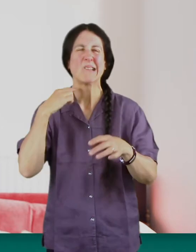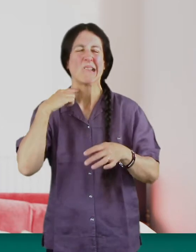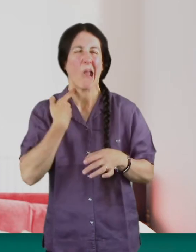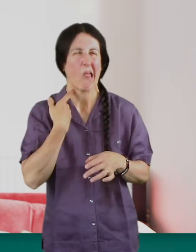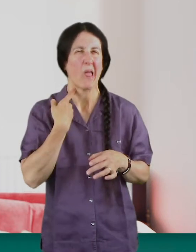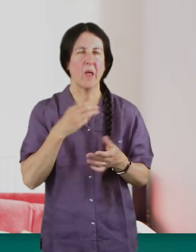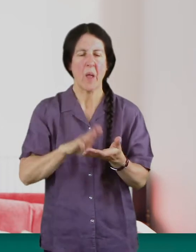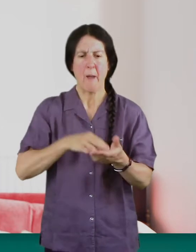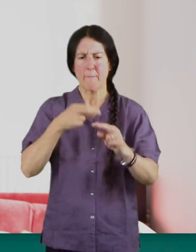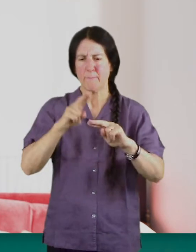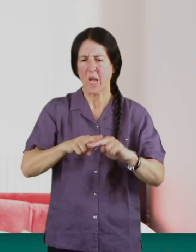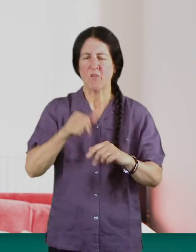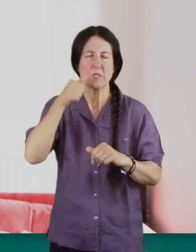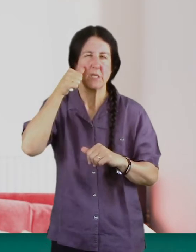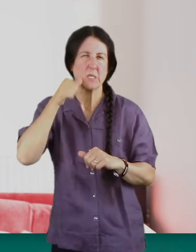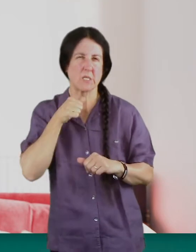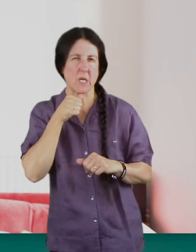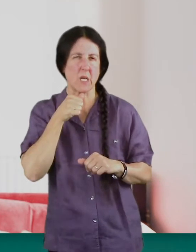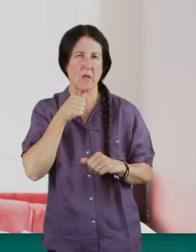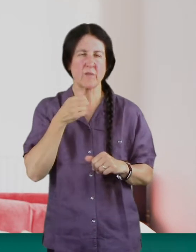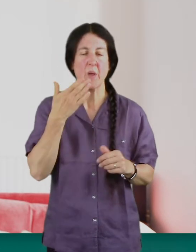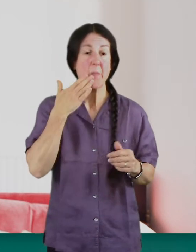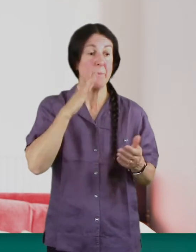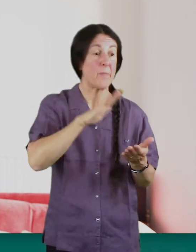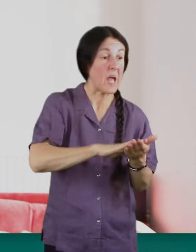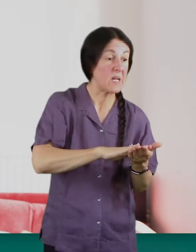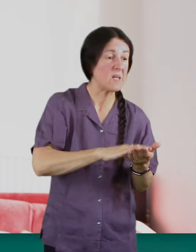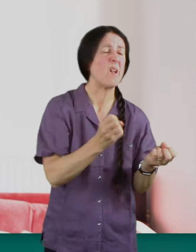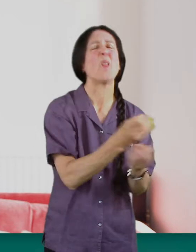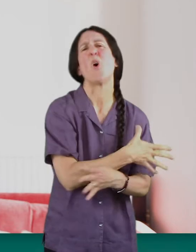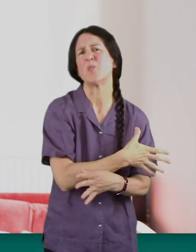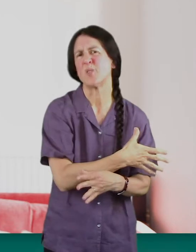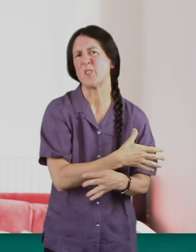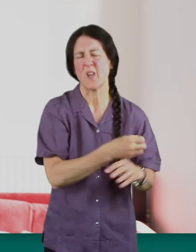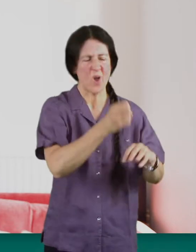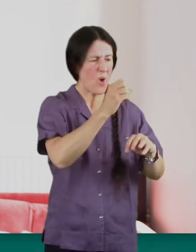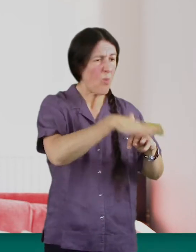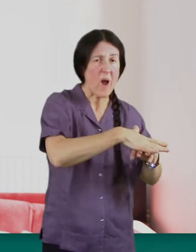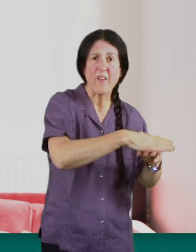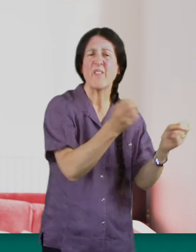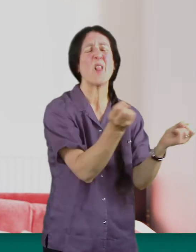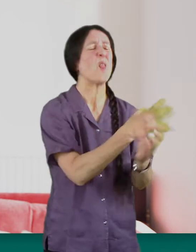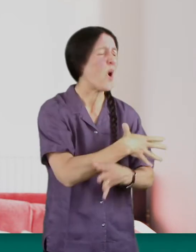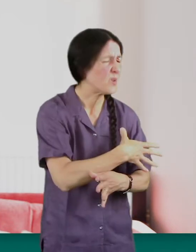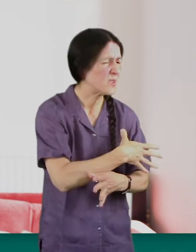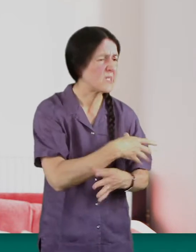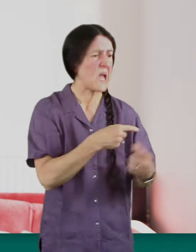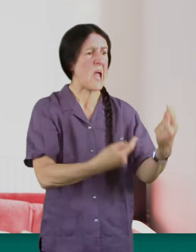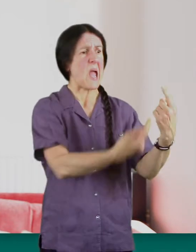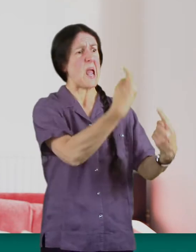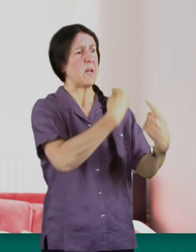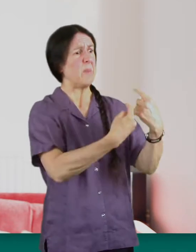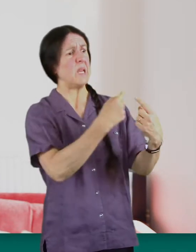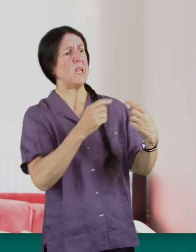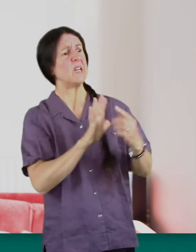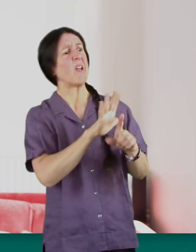parents, makes and loses a bet. He loses his wife in a rage. He defeats the Philistines in anger